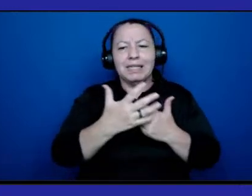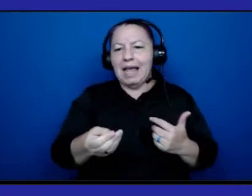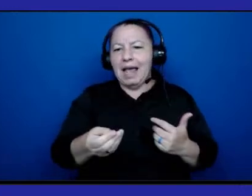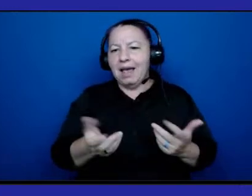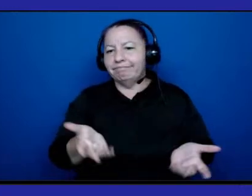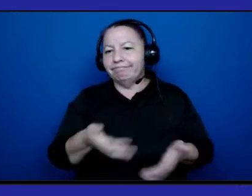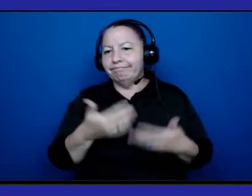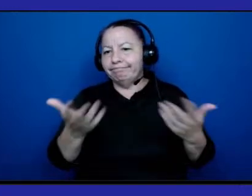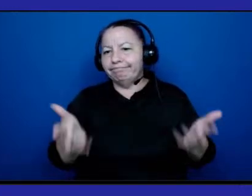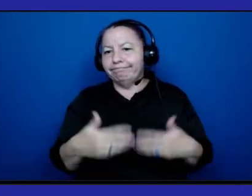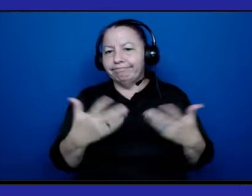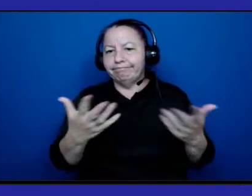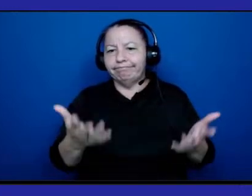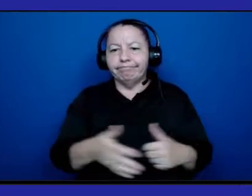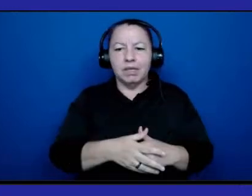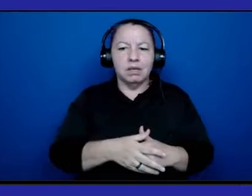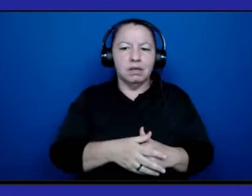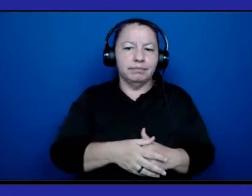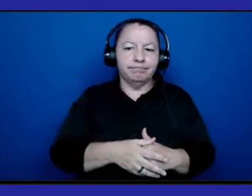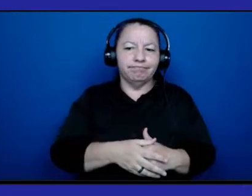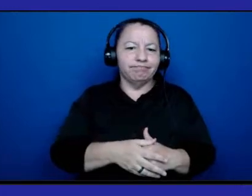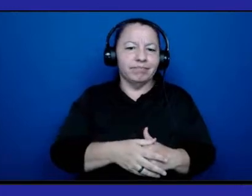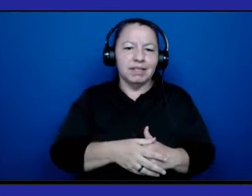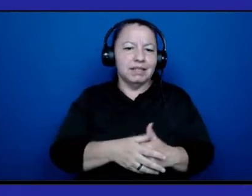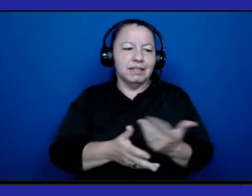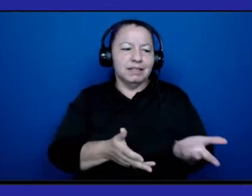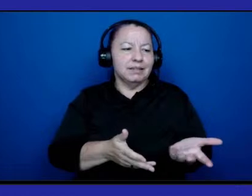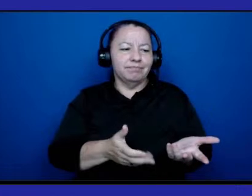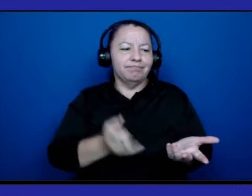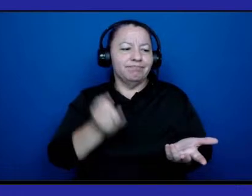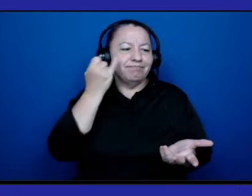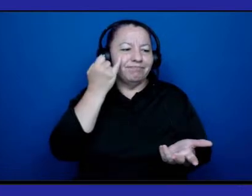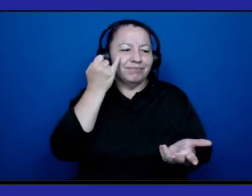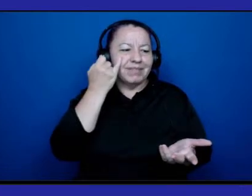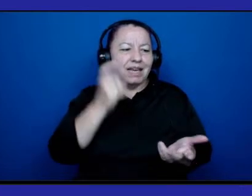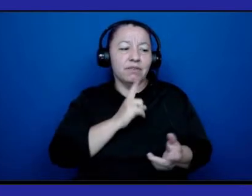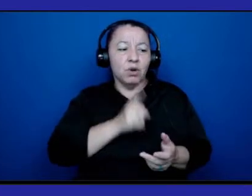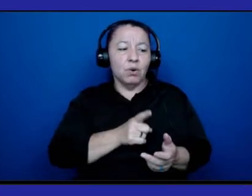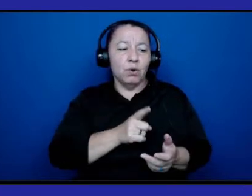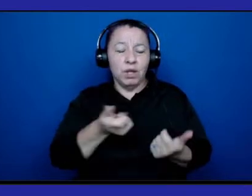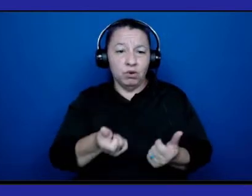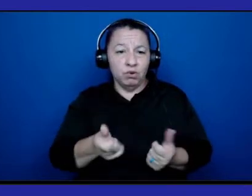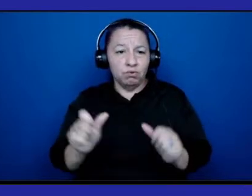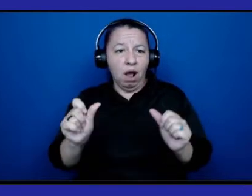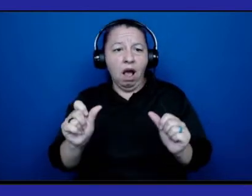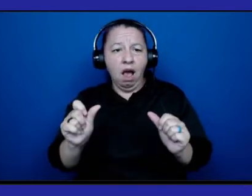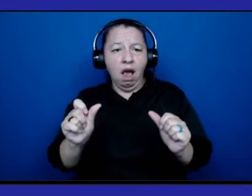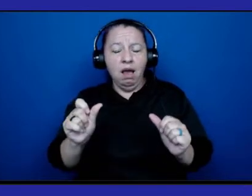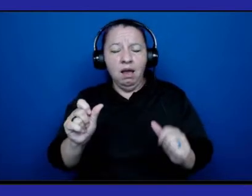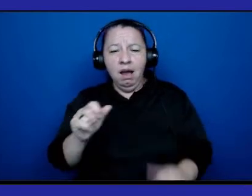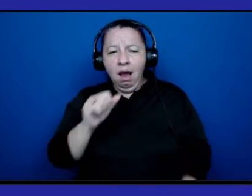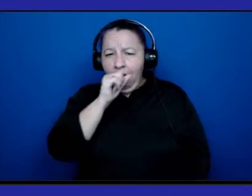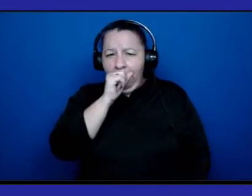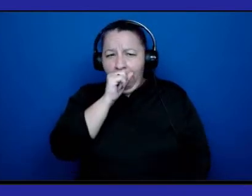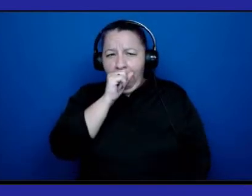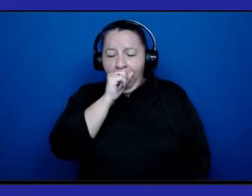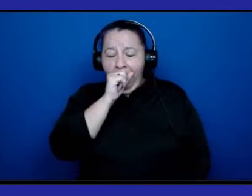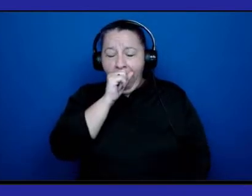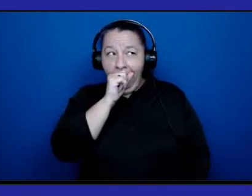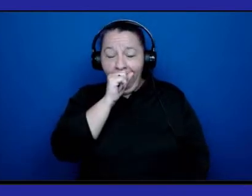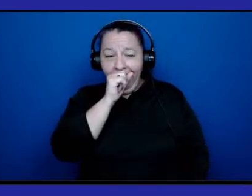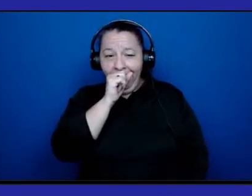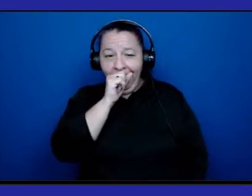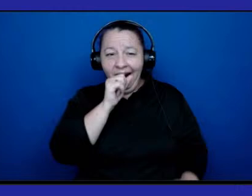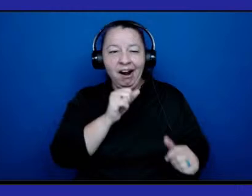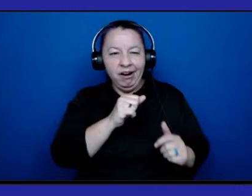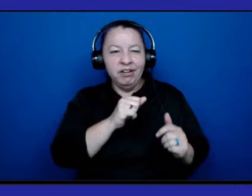that, I don't, if you really try to, Yeah. graph out every